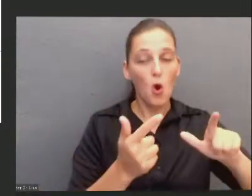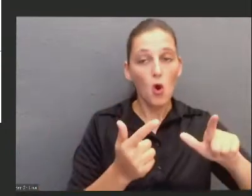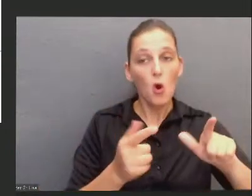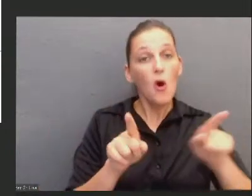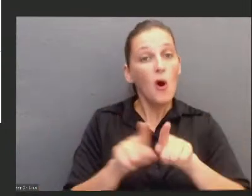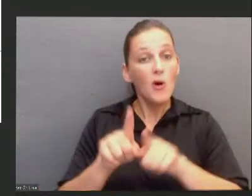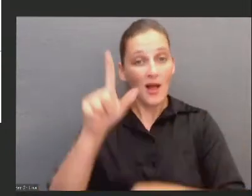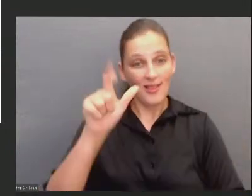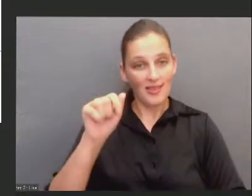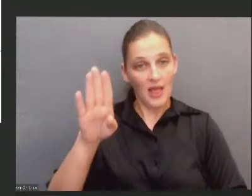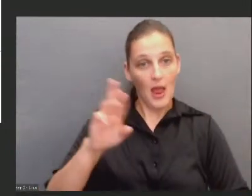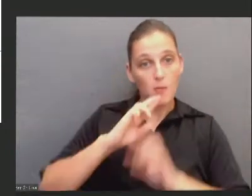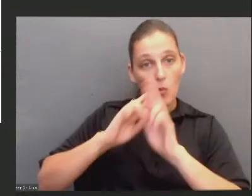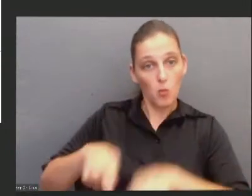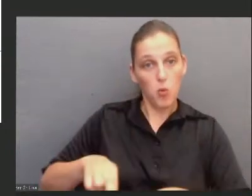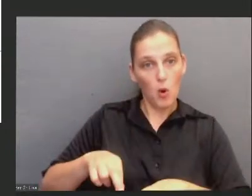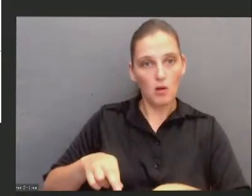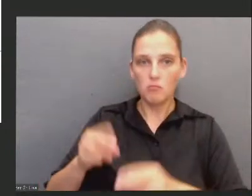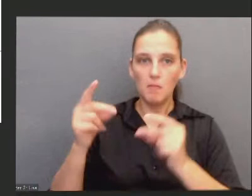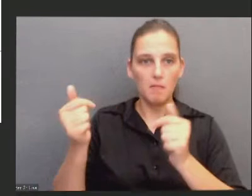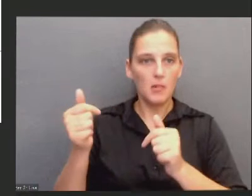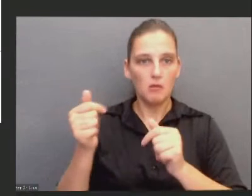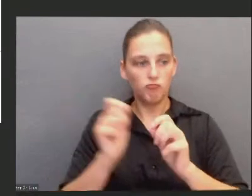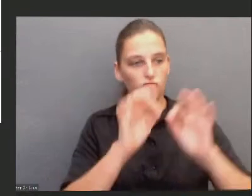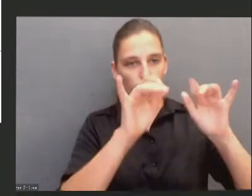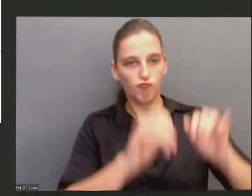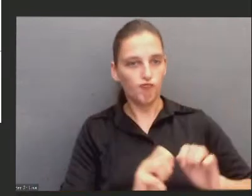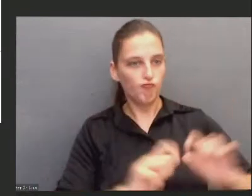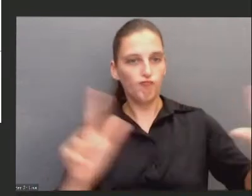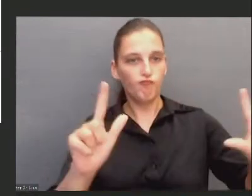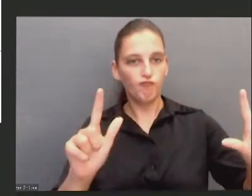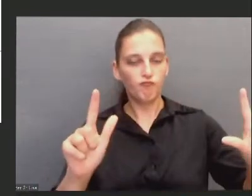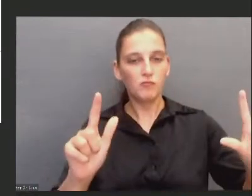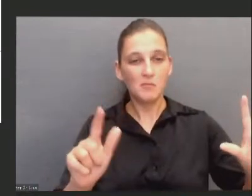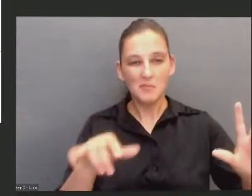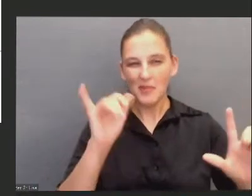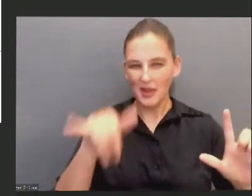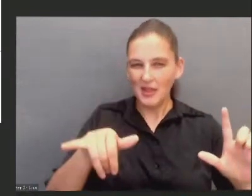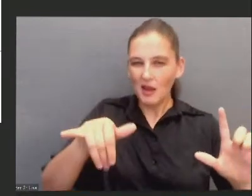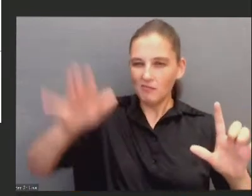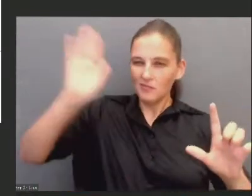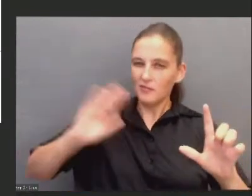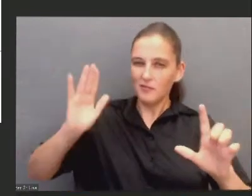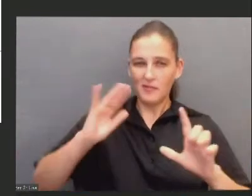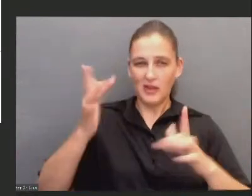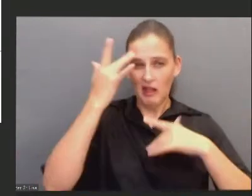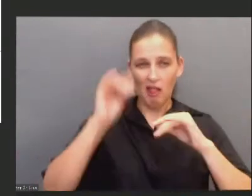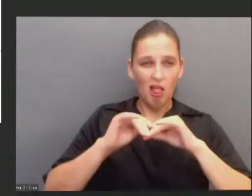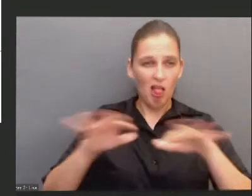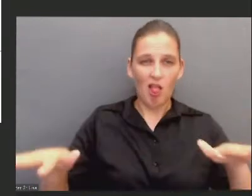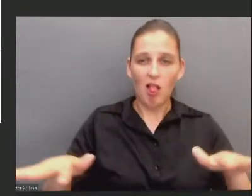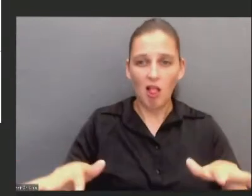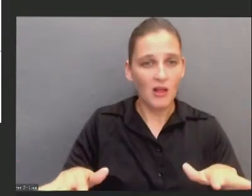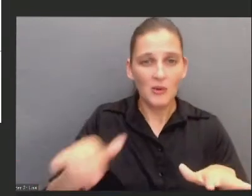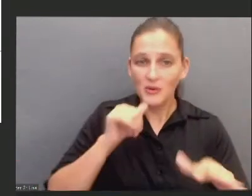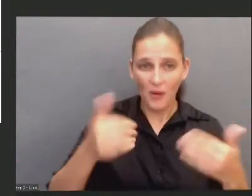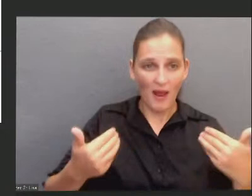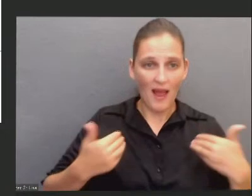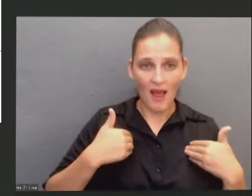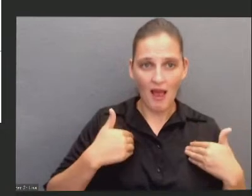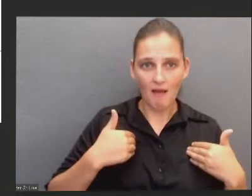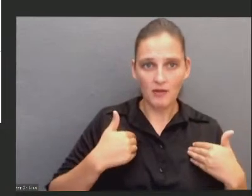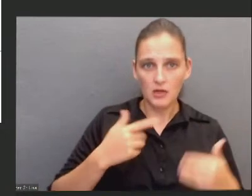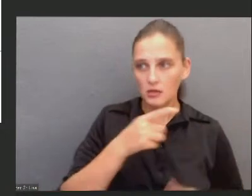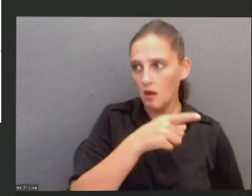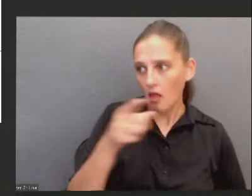is so critical, and it was missing, especially early on in the pandemic. And that's why we really got behind and did not understand how the virus was spreading